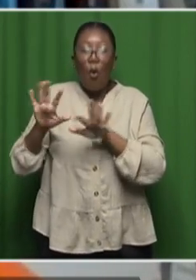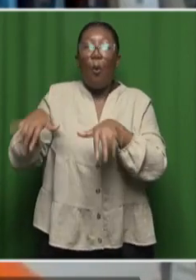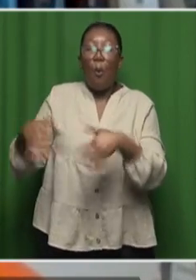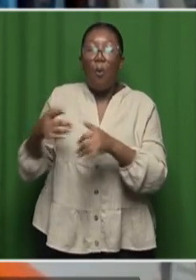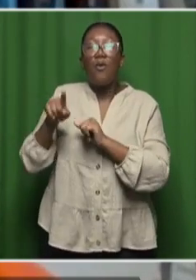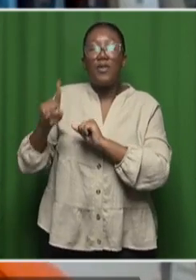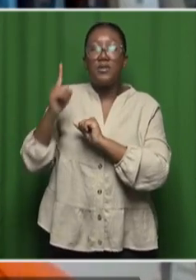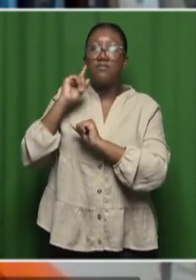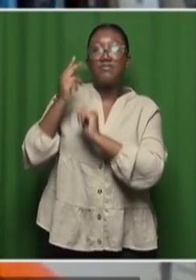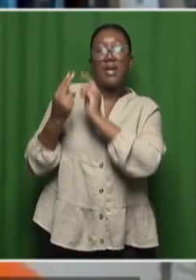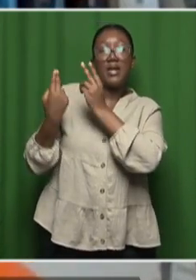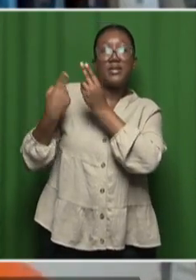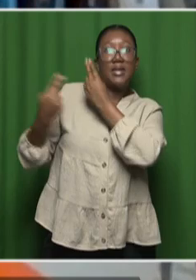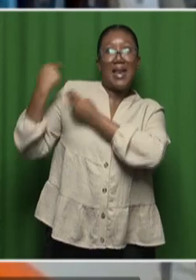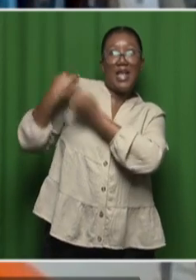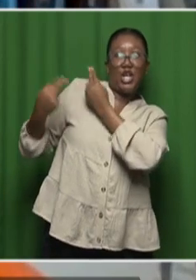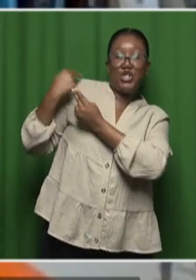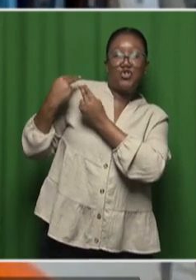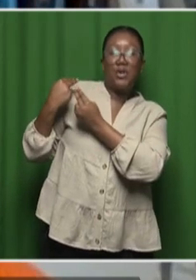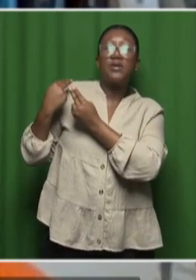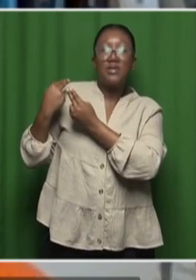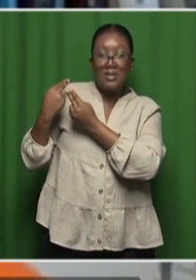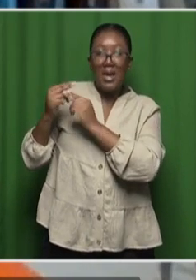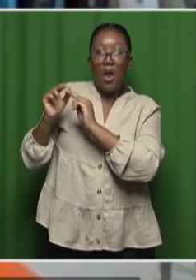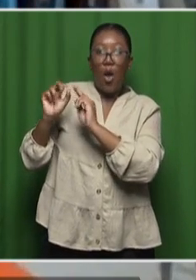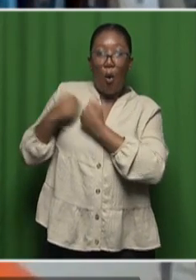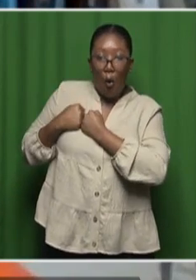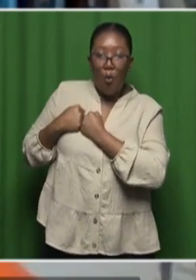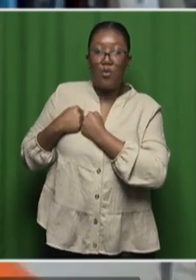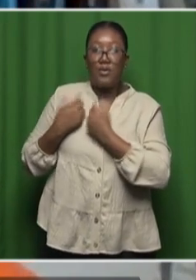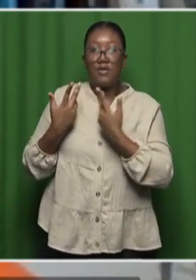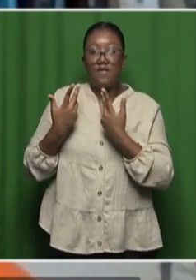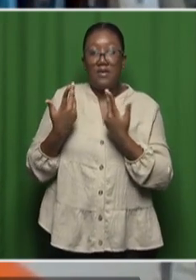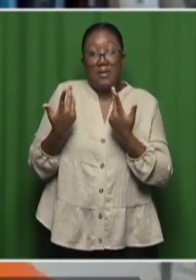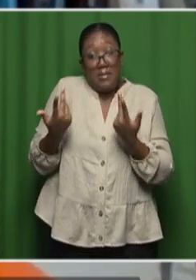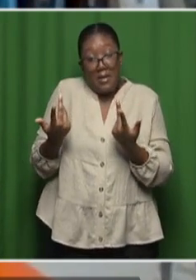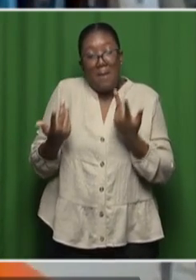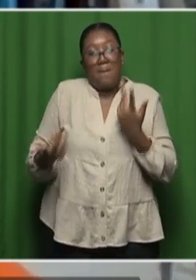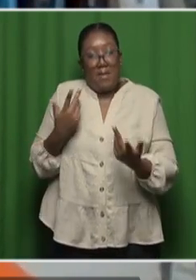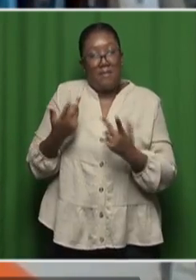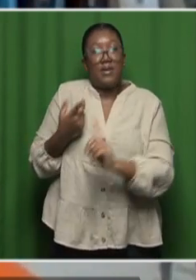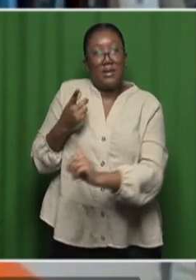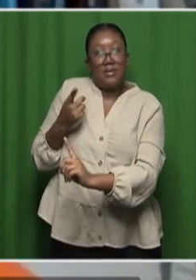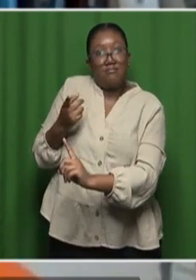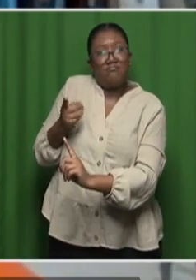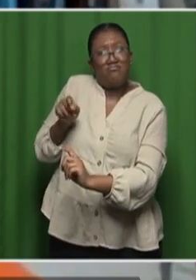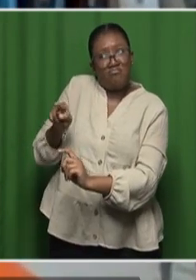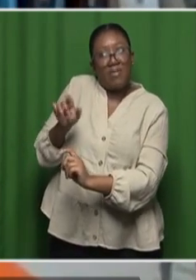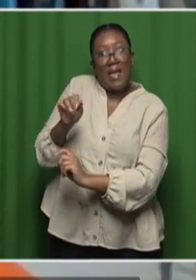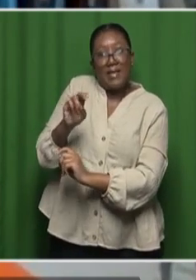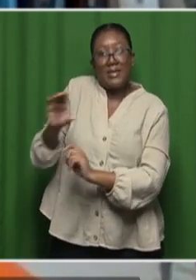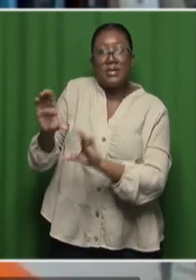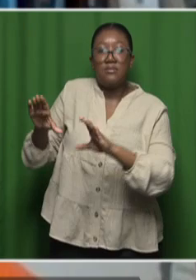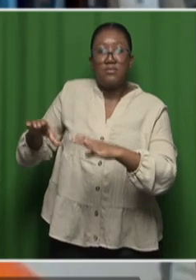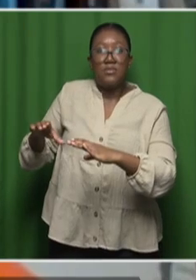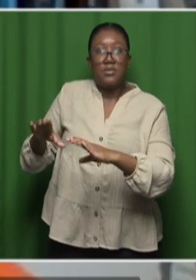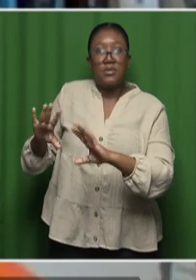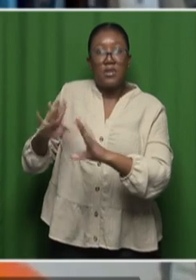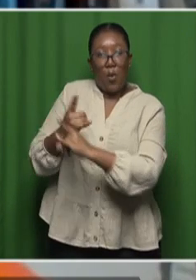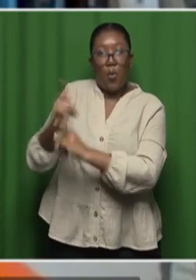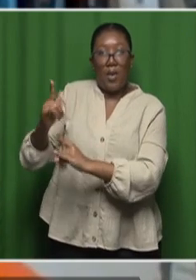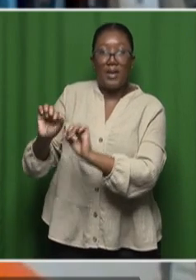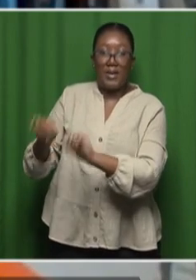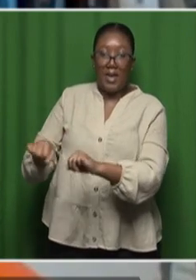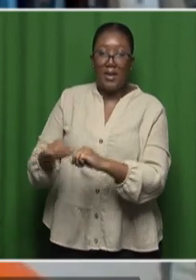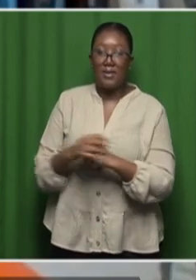generally the reasonable man associates it with their party, then that could be sufficient for them to be able to enforce